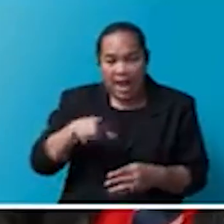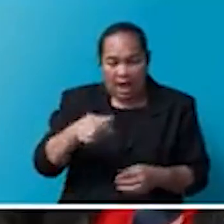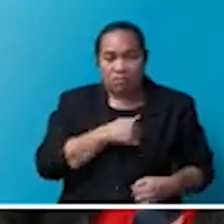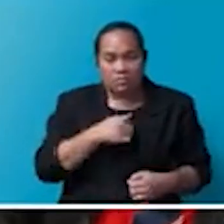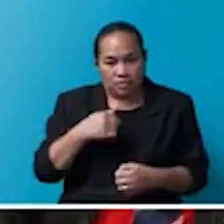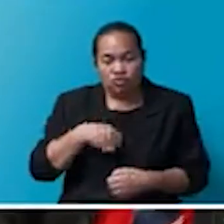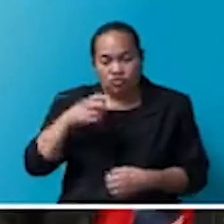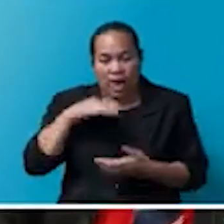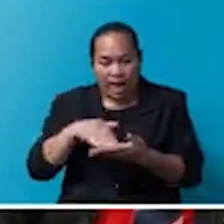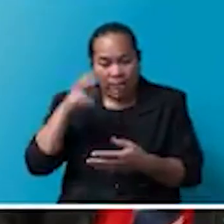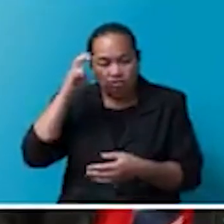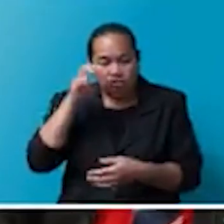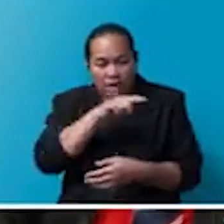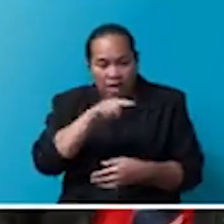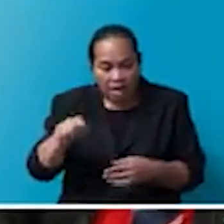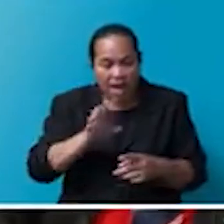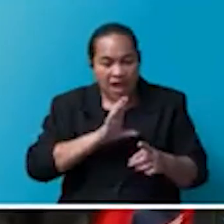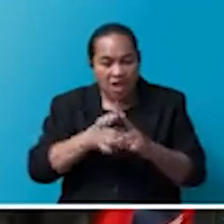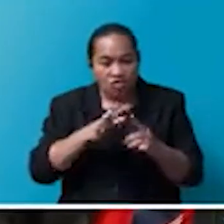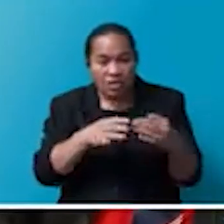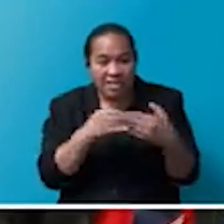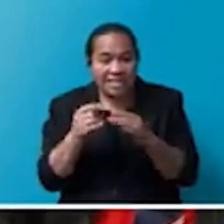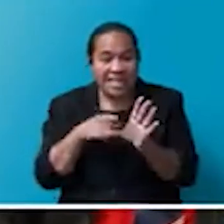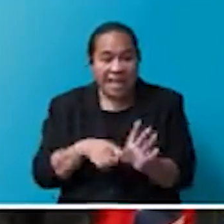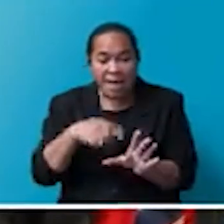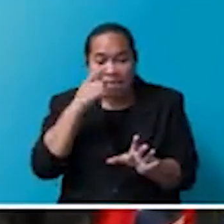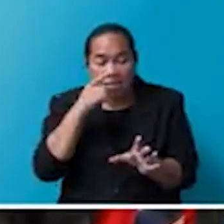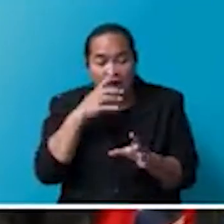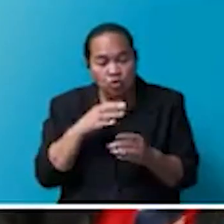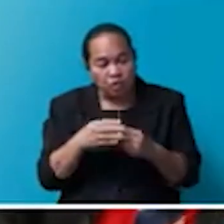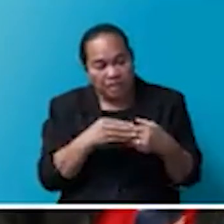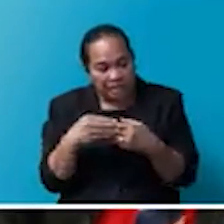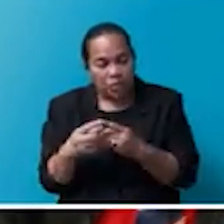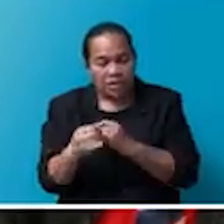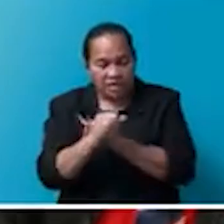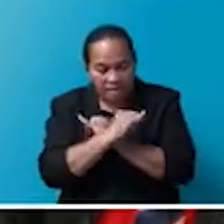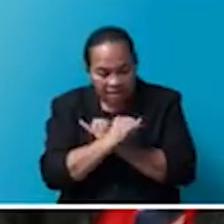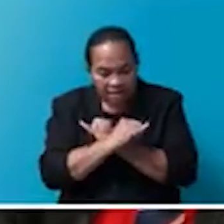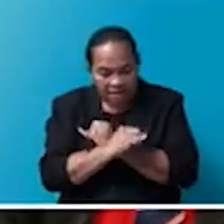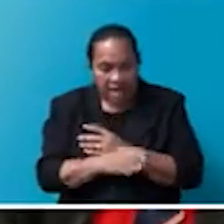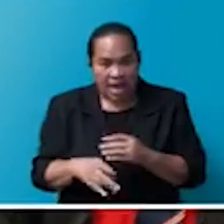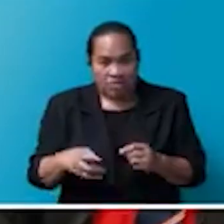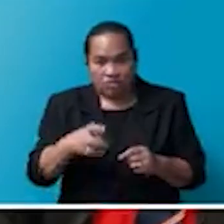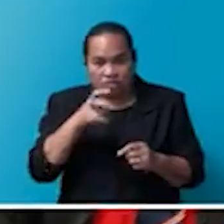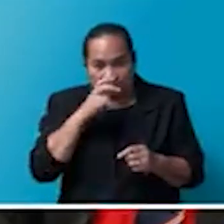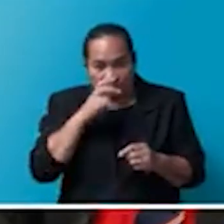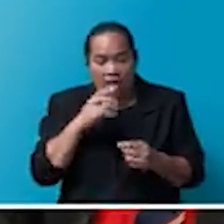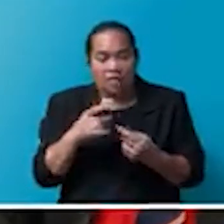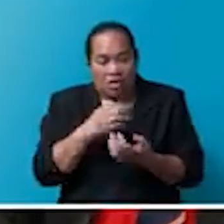our traditional leaders and young people to lead with integrity, discipline, and patriotism.